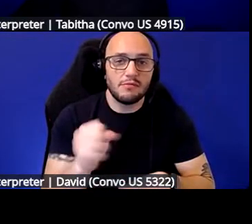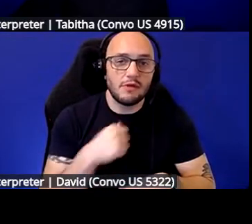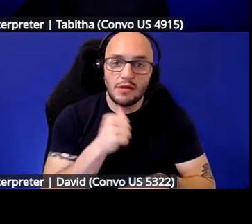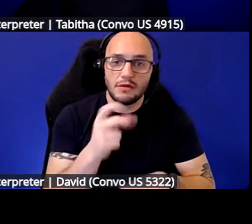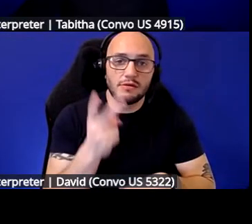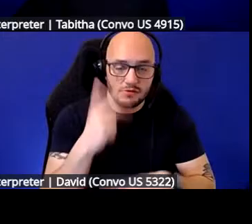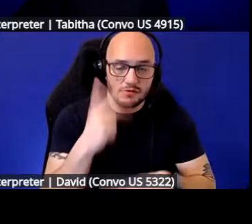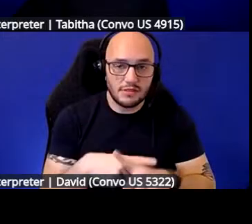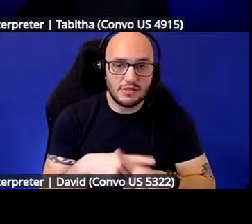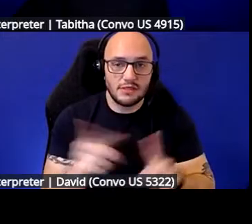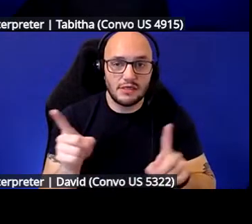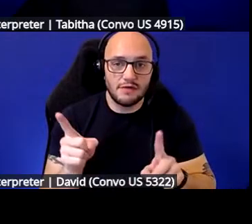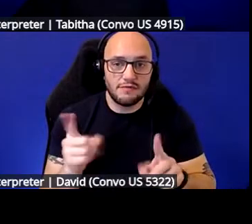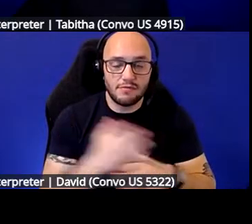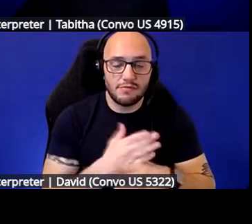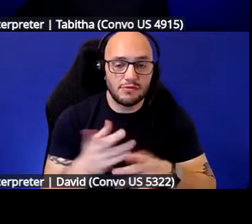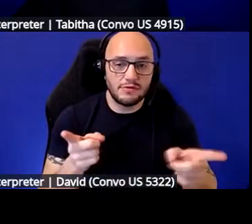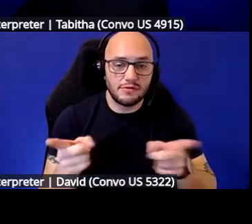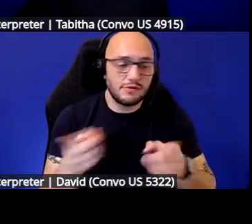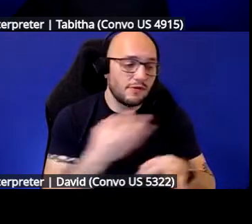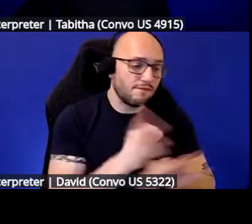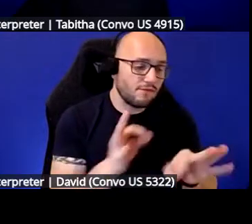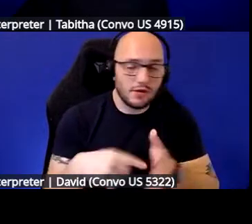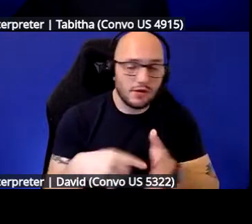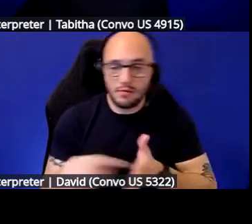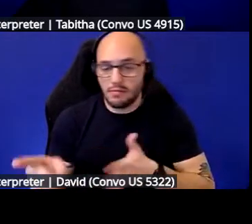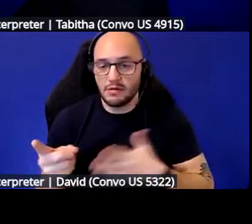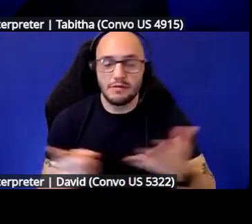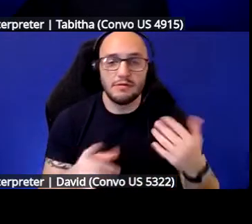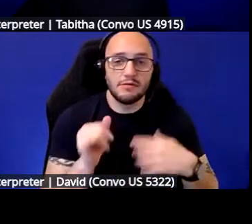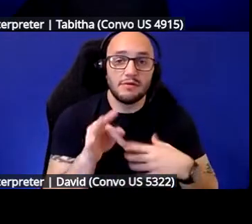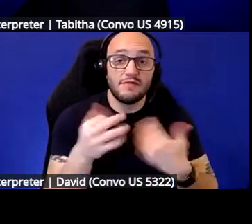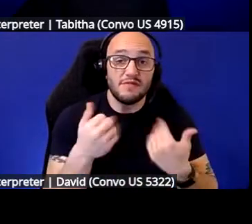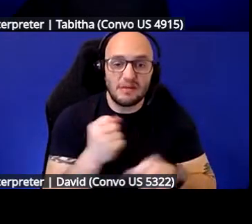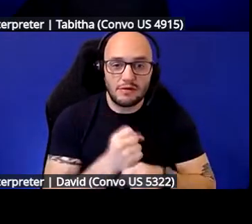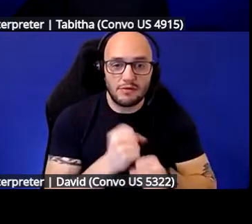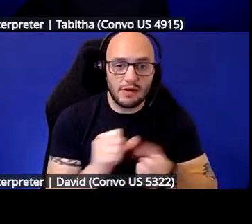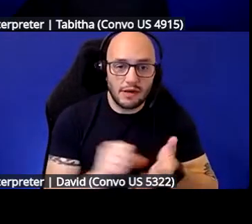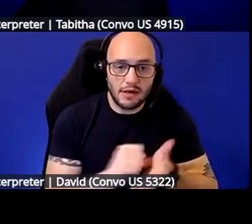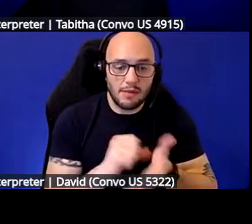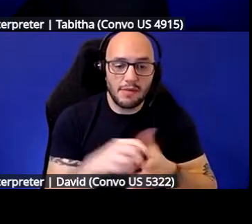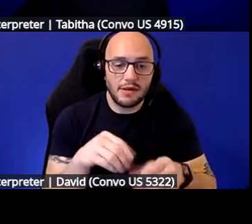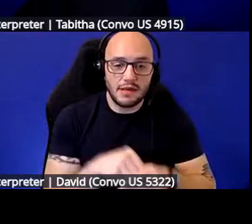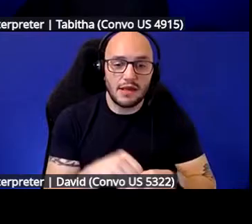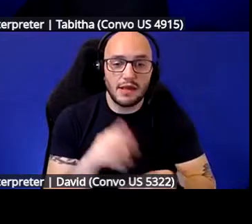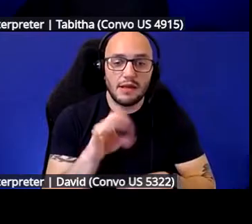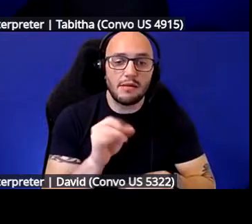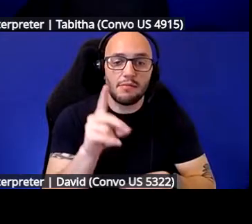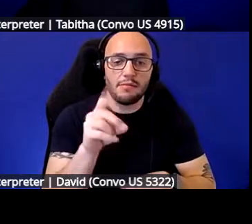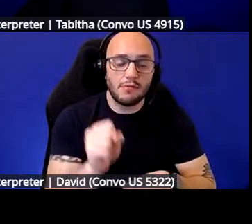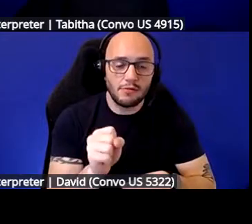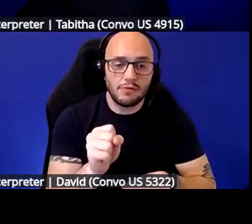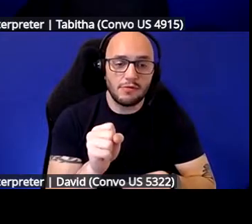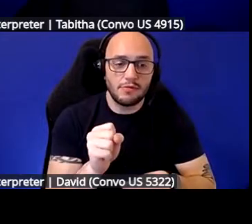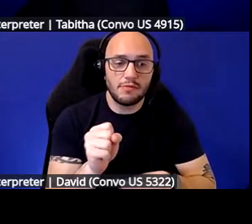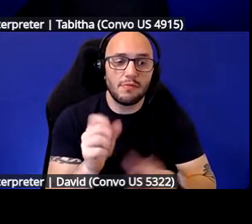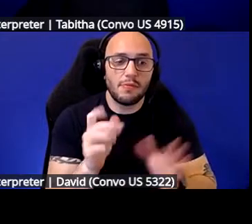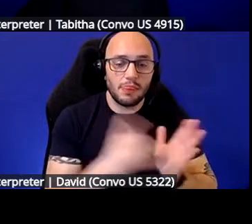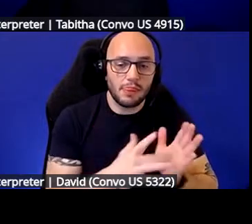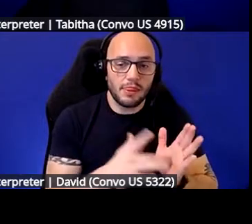the differentiation between the two. So if you're trying to create a page inside of boards and you keep clicking